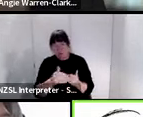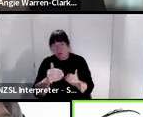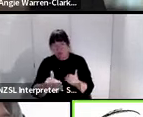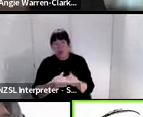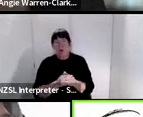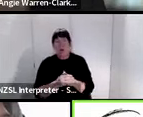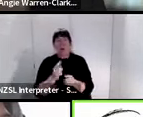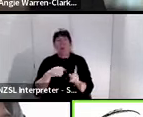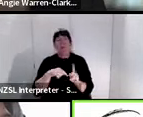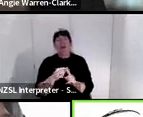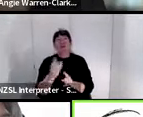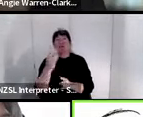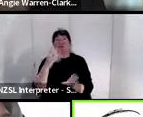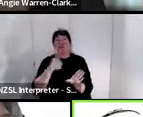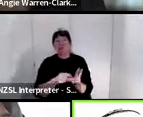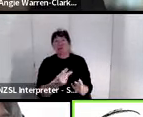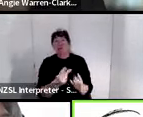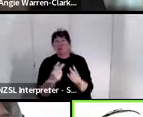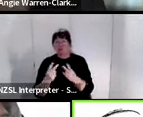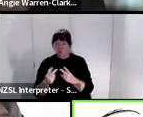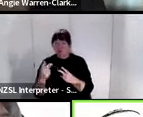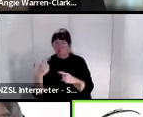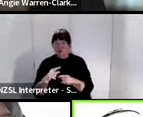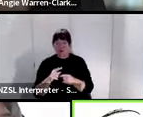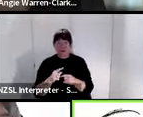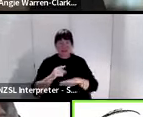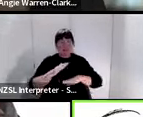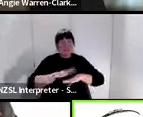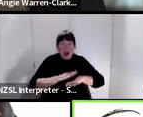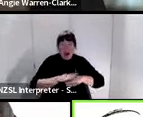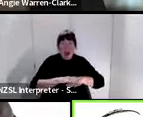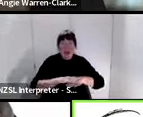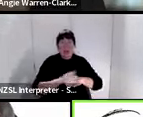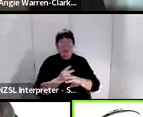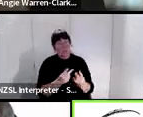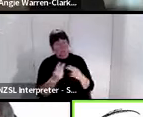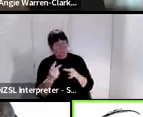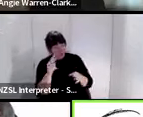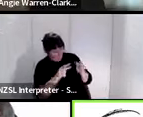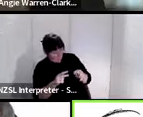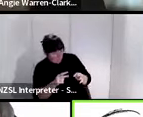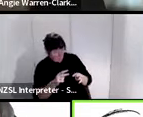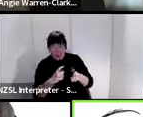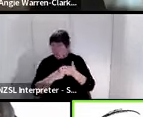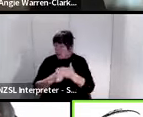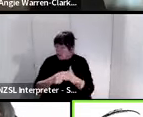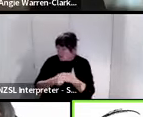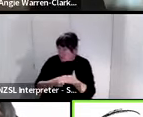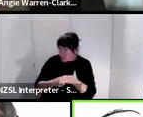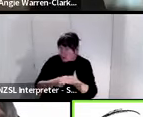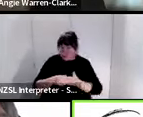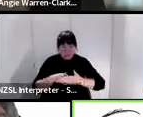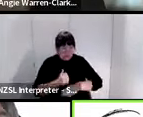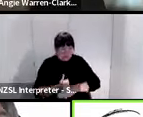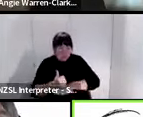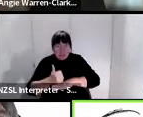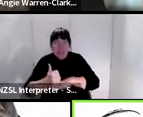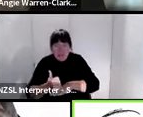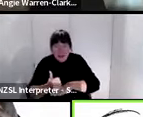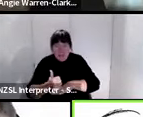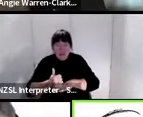time it's reviewed, you've made your recommendations, those recommendations get implemented, it ends up being closer to 5